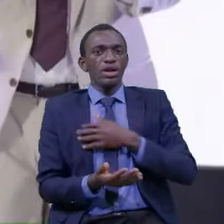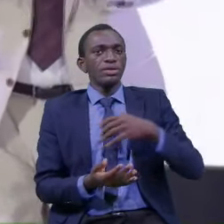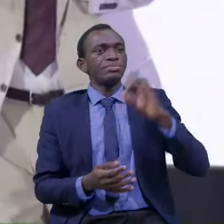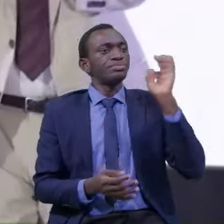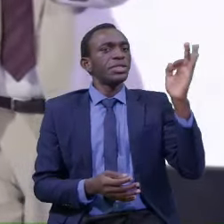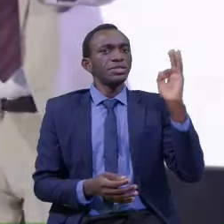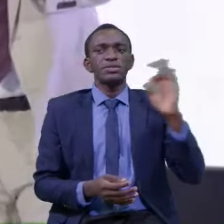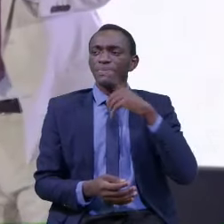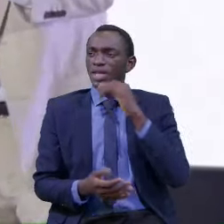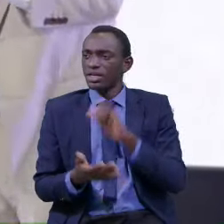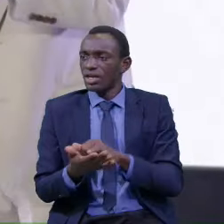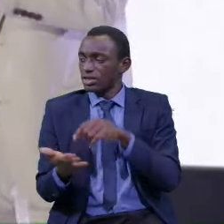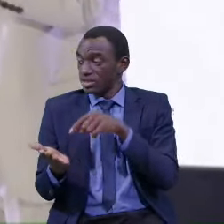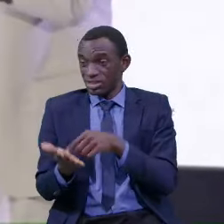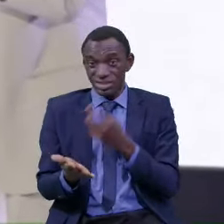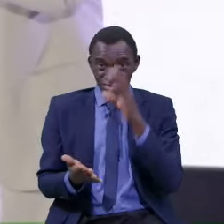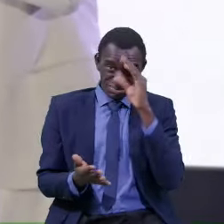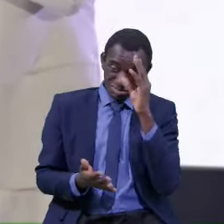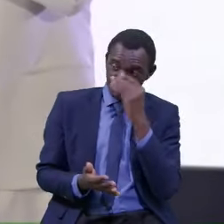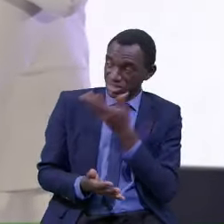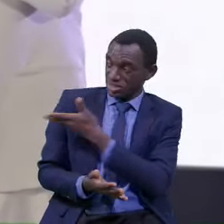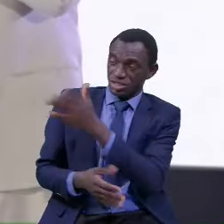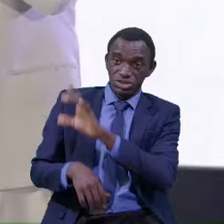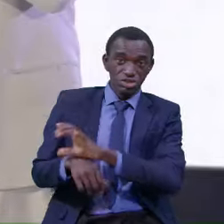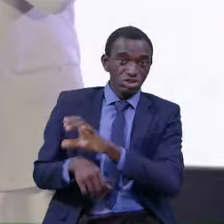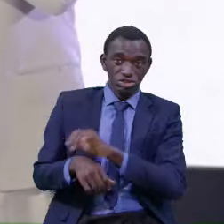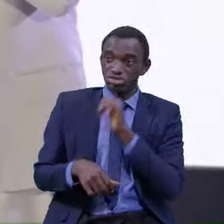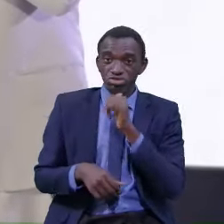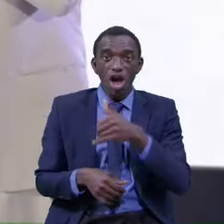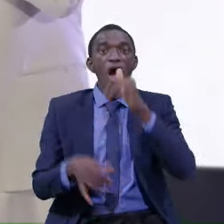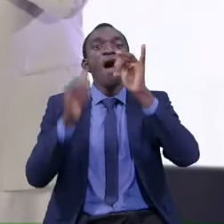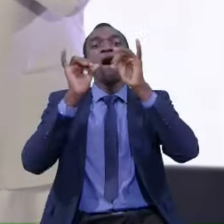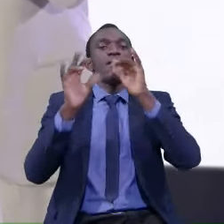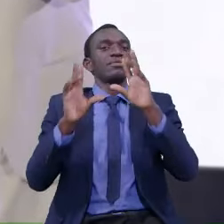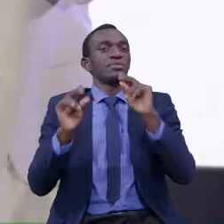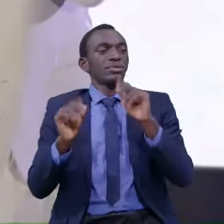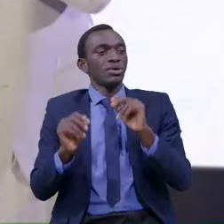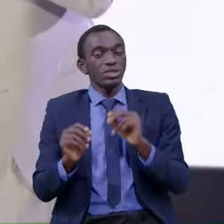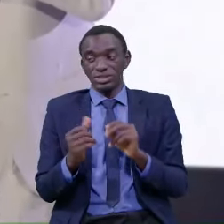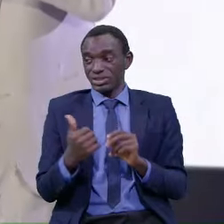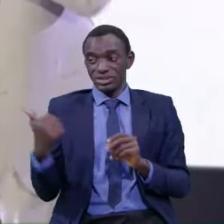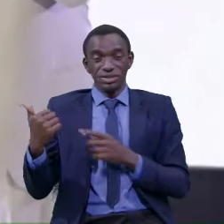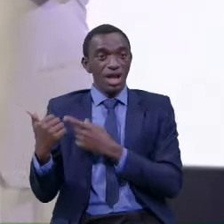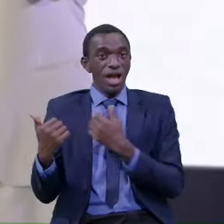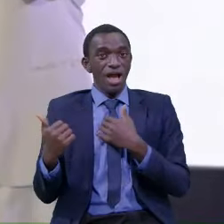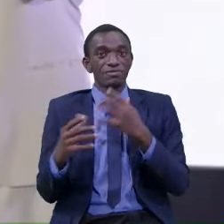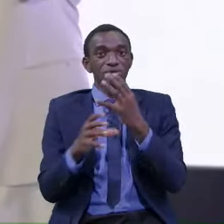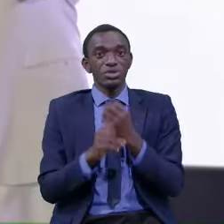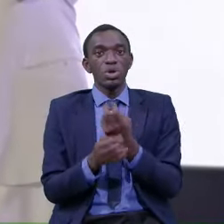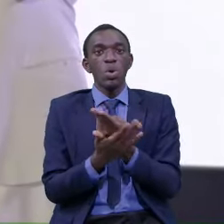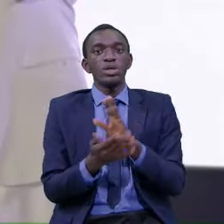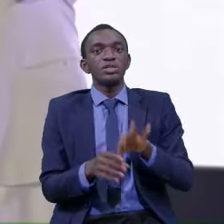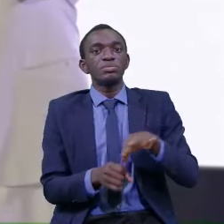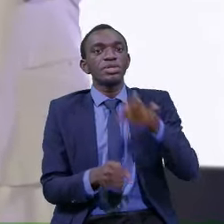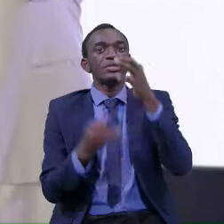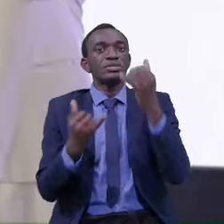not drunk as you think of being drunk, but they have received the Holy Ghost now. This is what